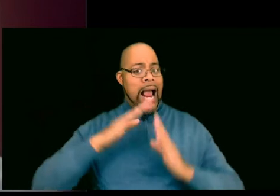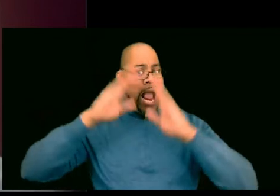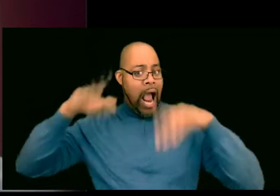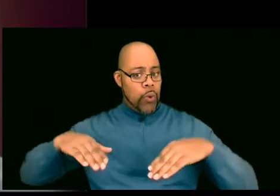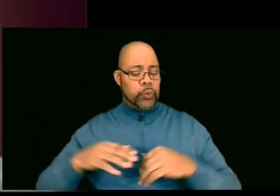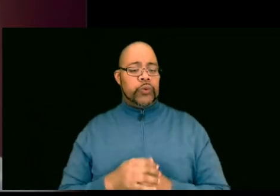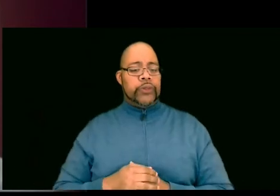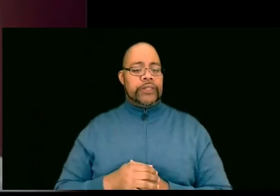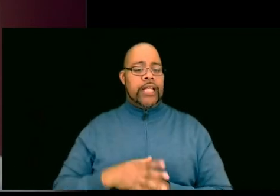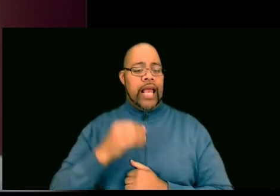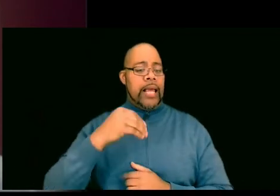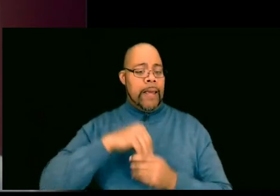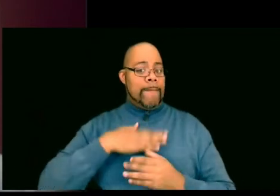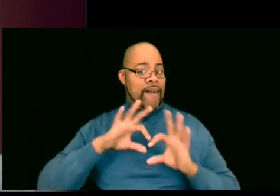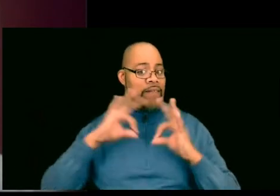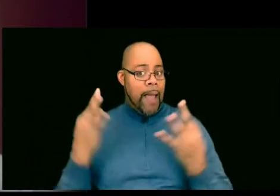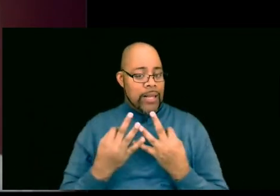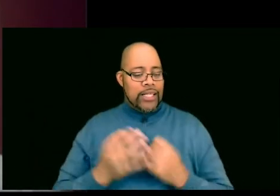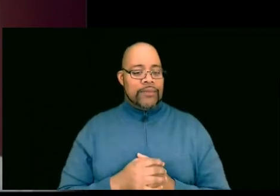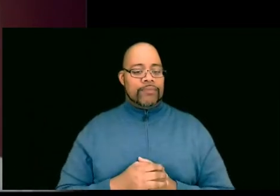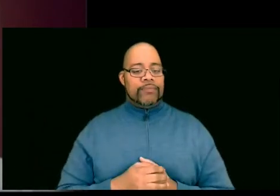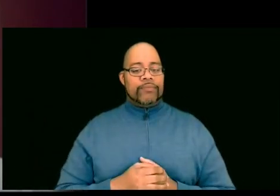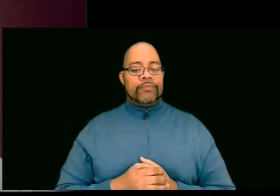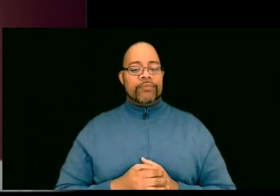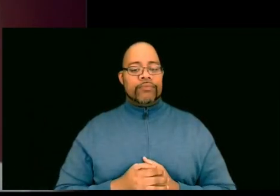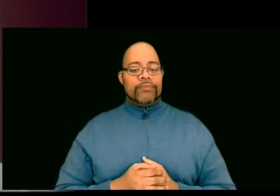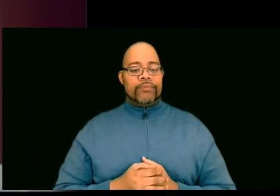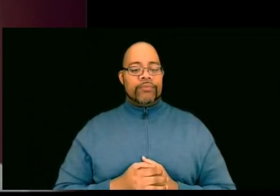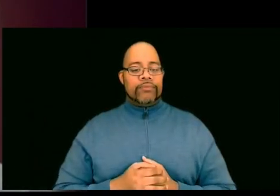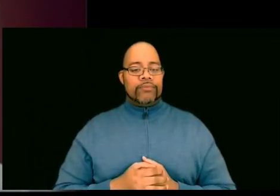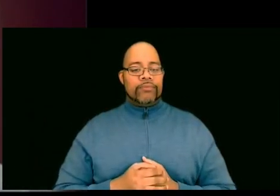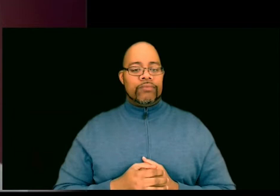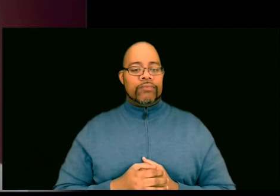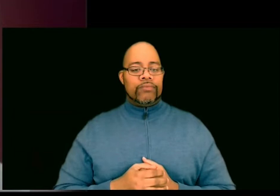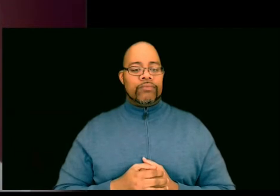my household and in my family,